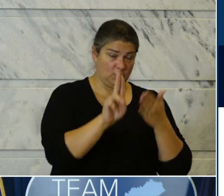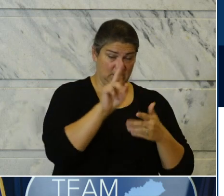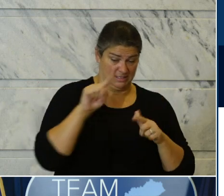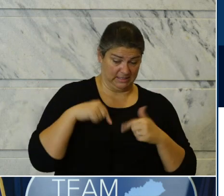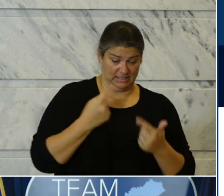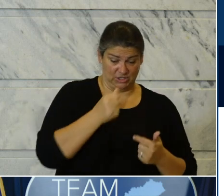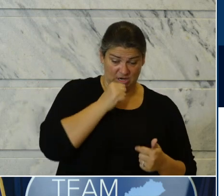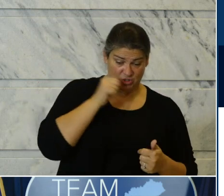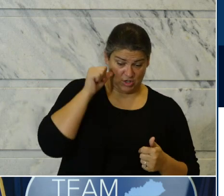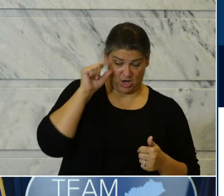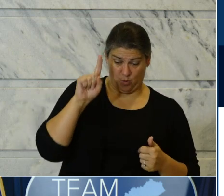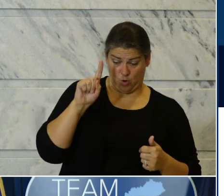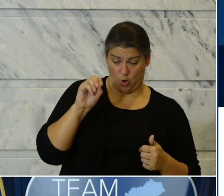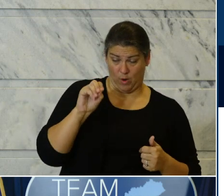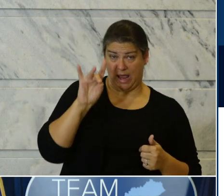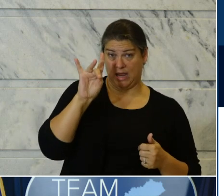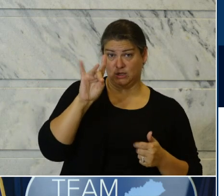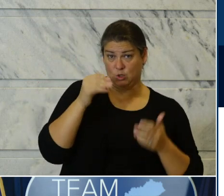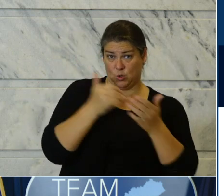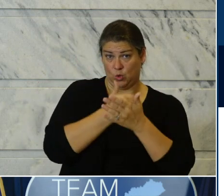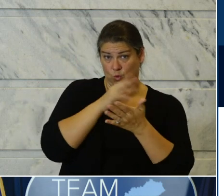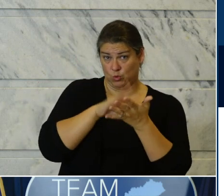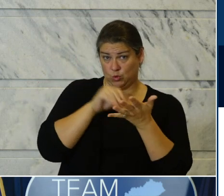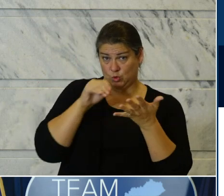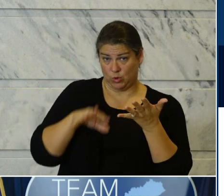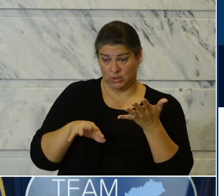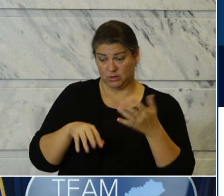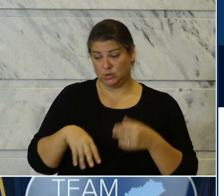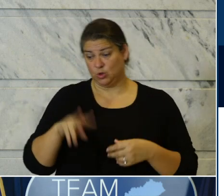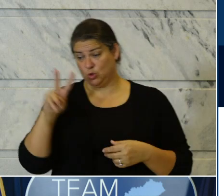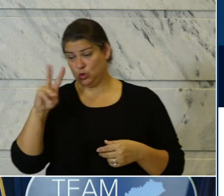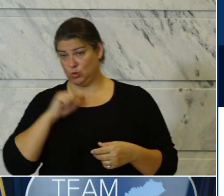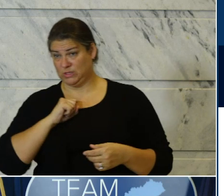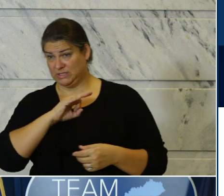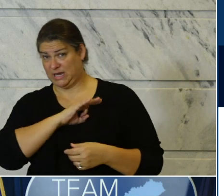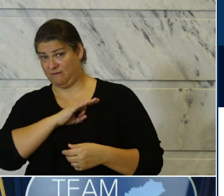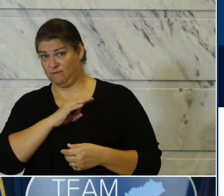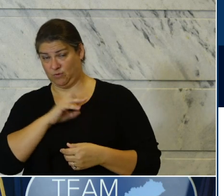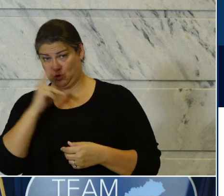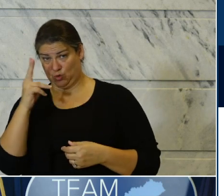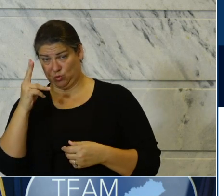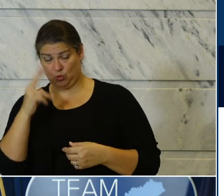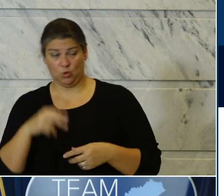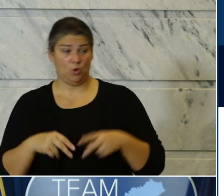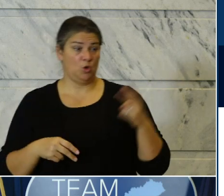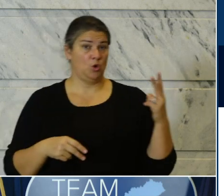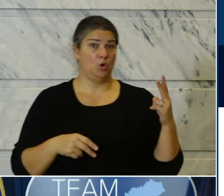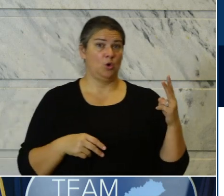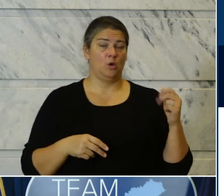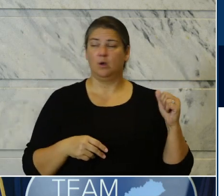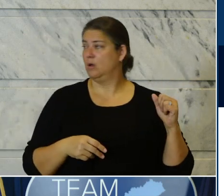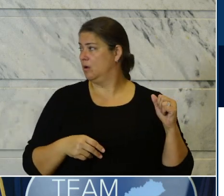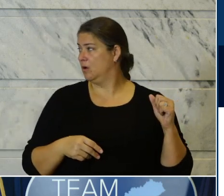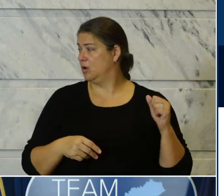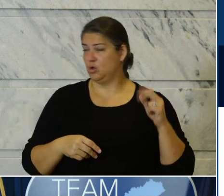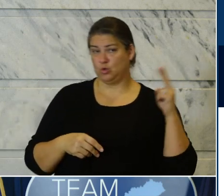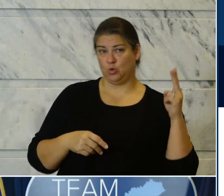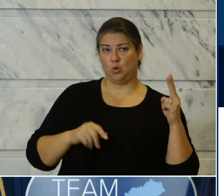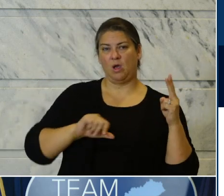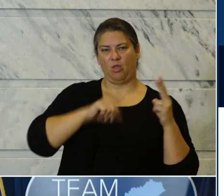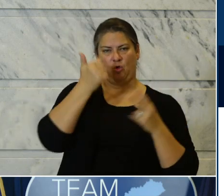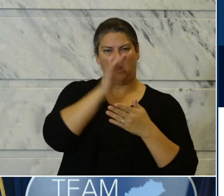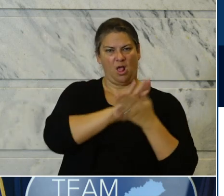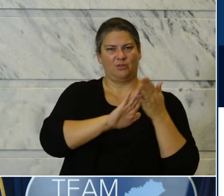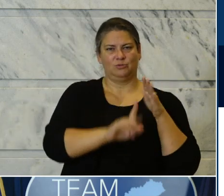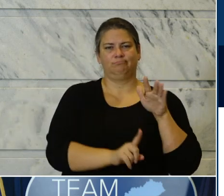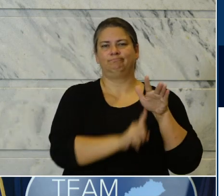yesterday, 108 additional students, 2 new faculty or staff, 2 new universities or colleges with